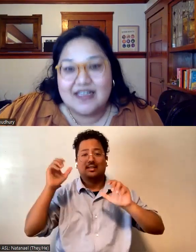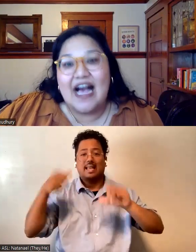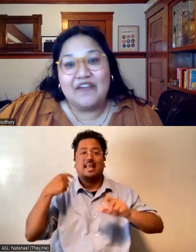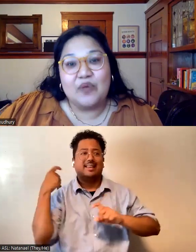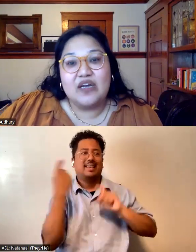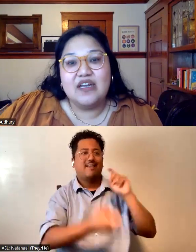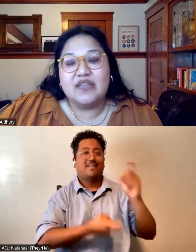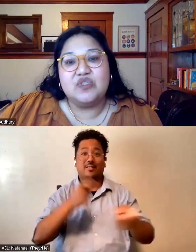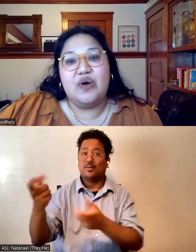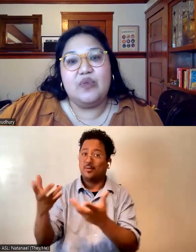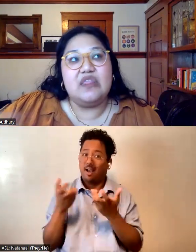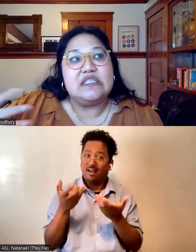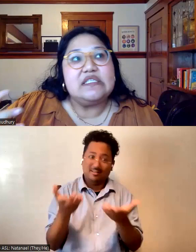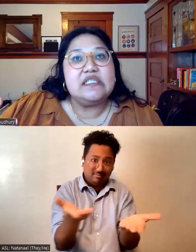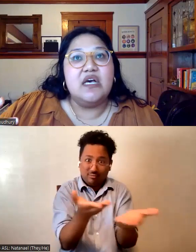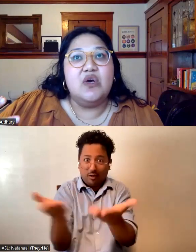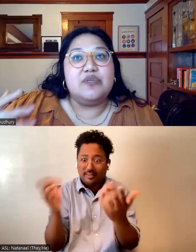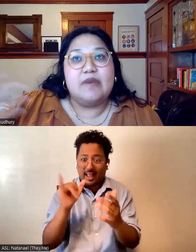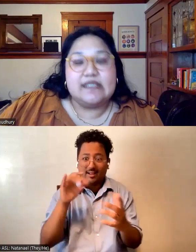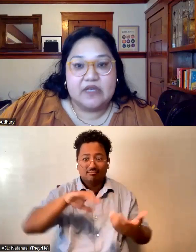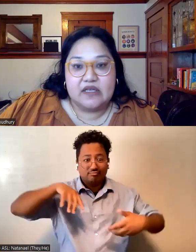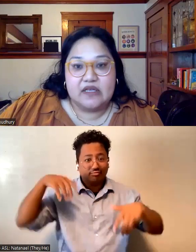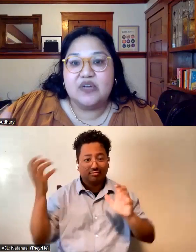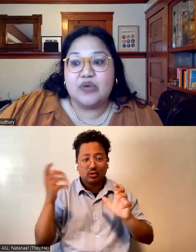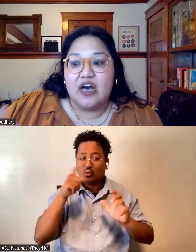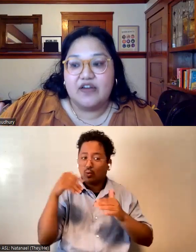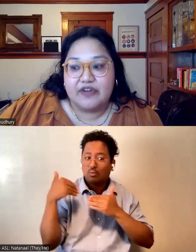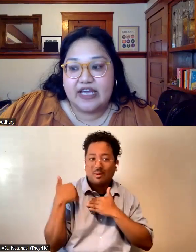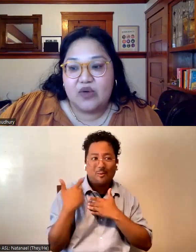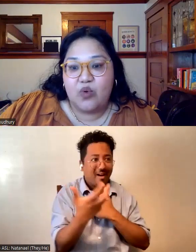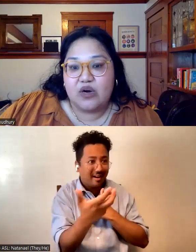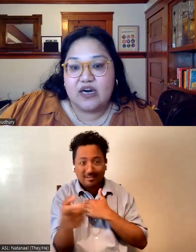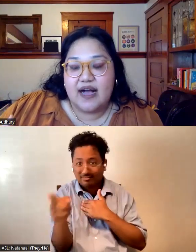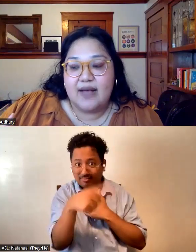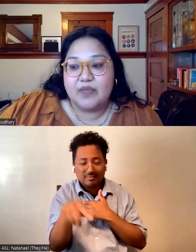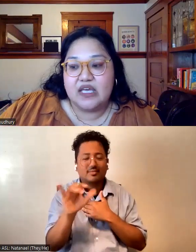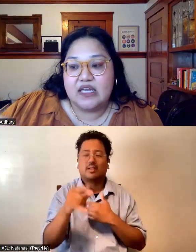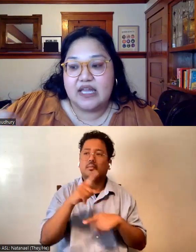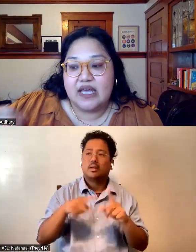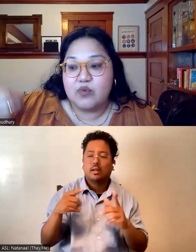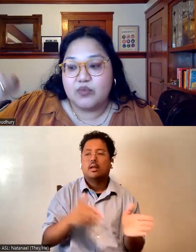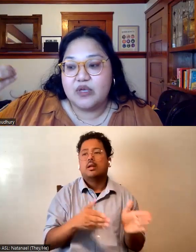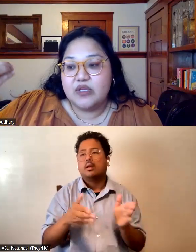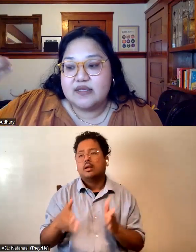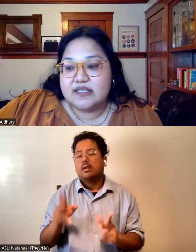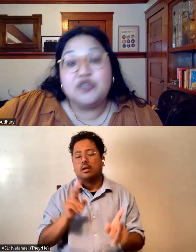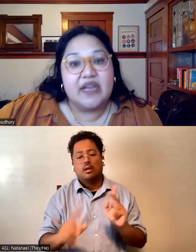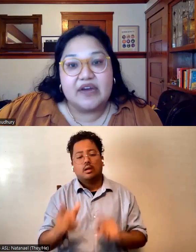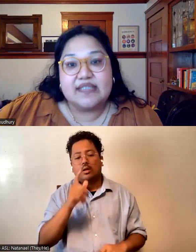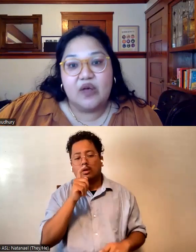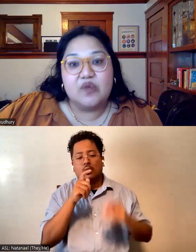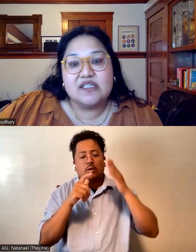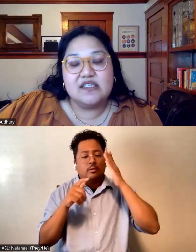to everyone? And so this responsibility in recovering or in like